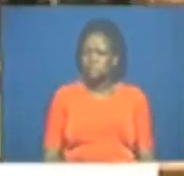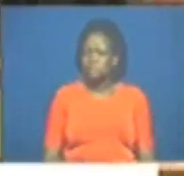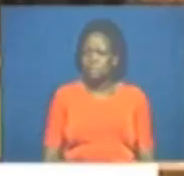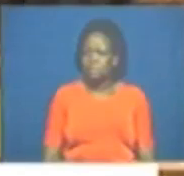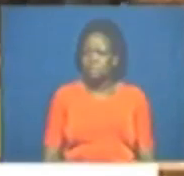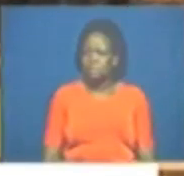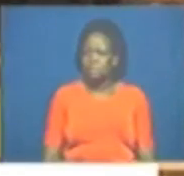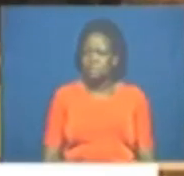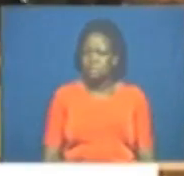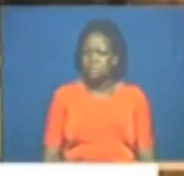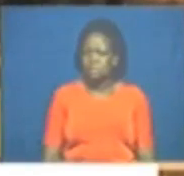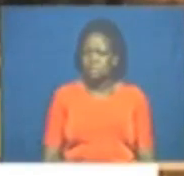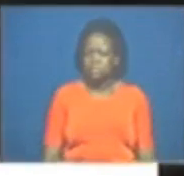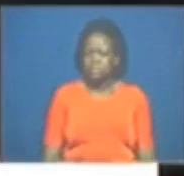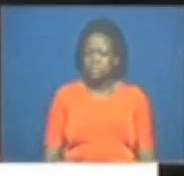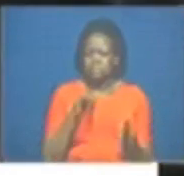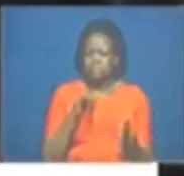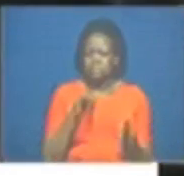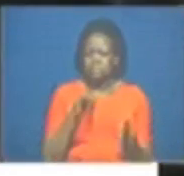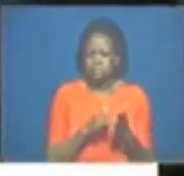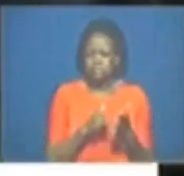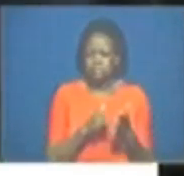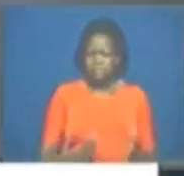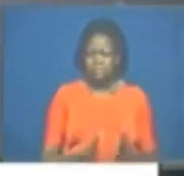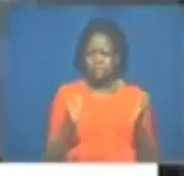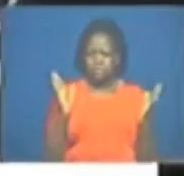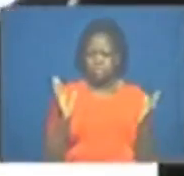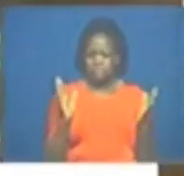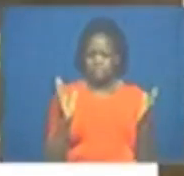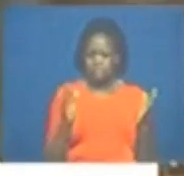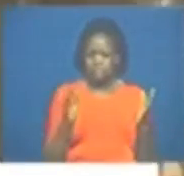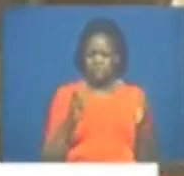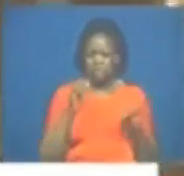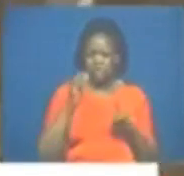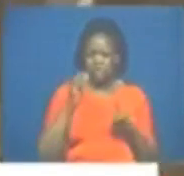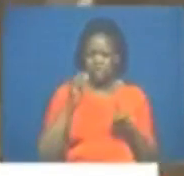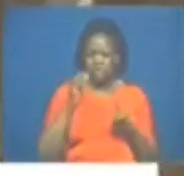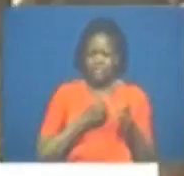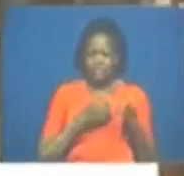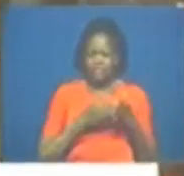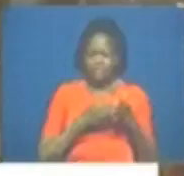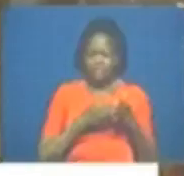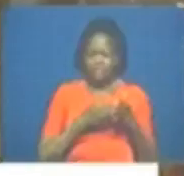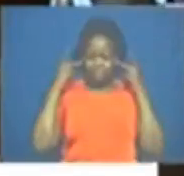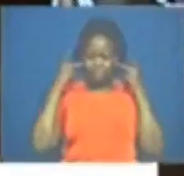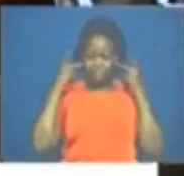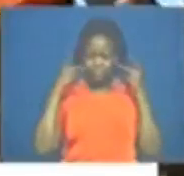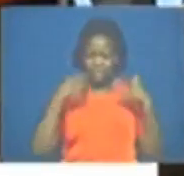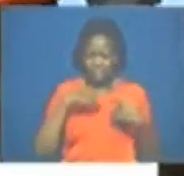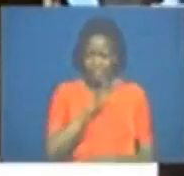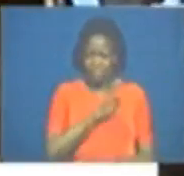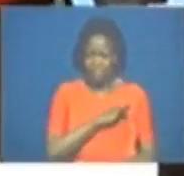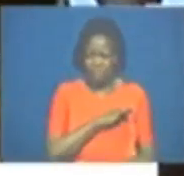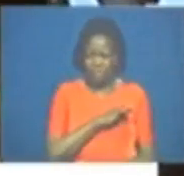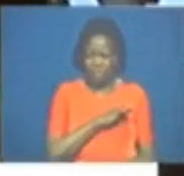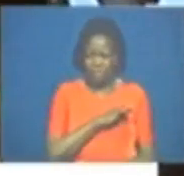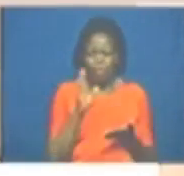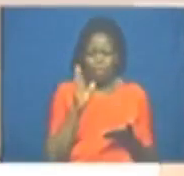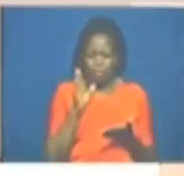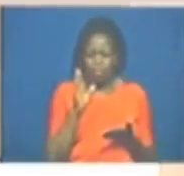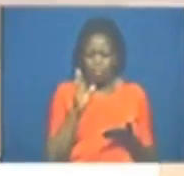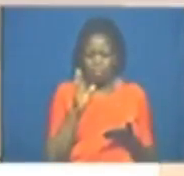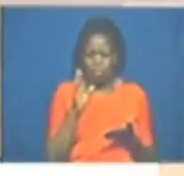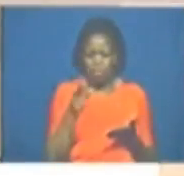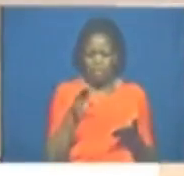The involvement of the public in the war against terrorism is bearing fruit, more so in this